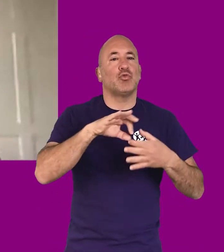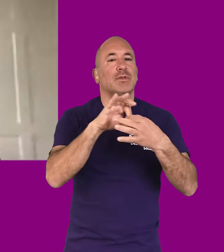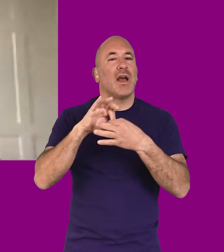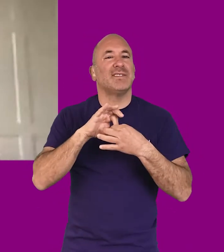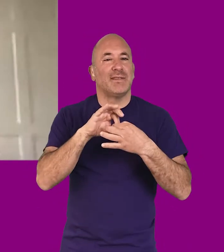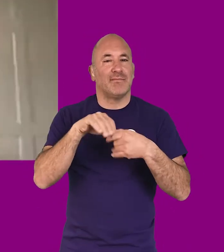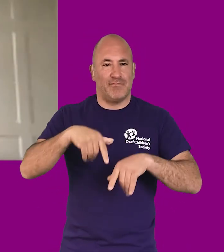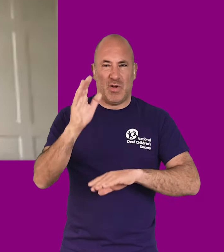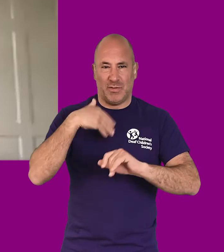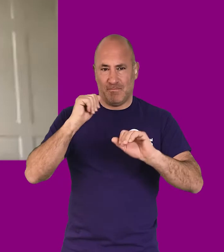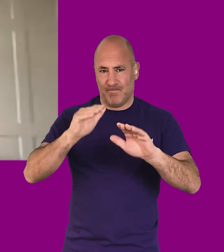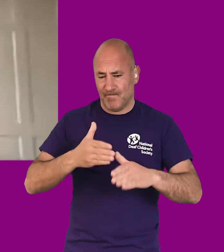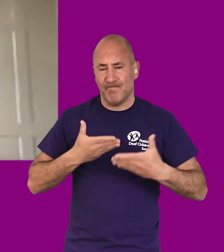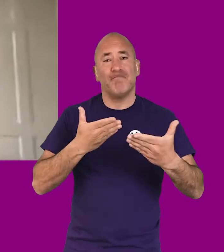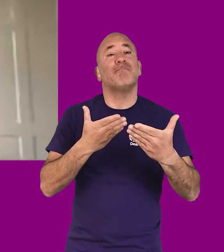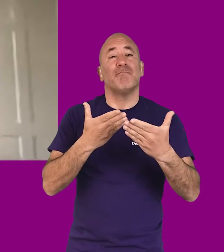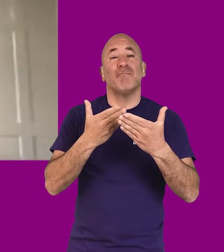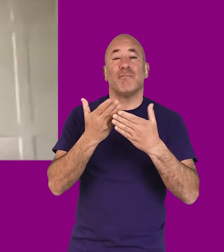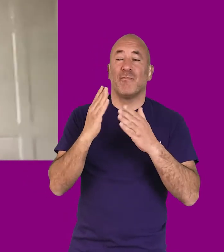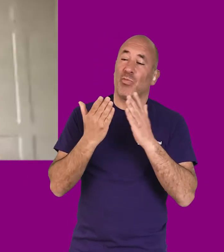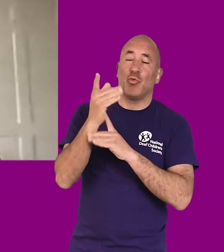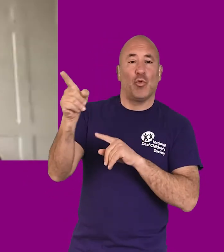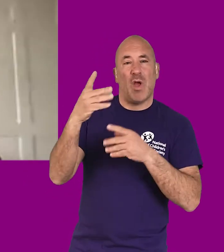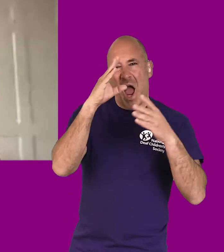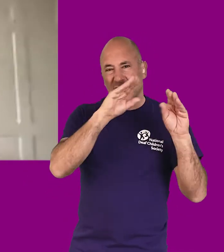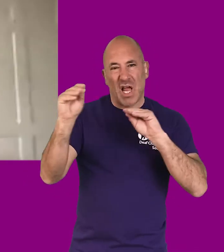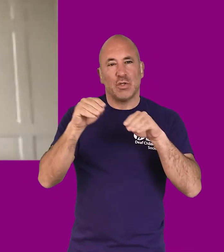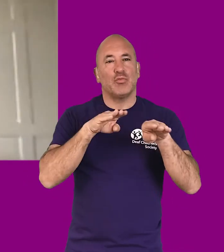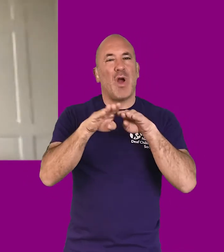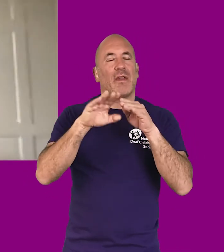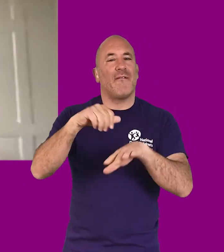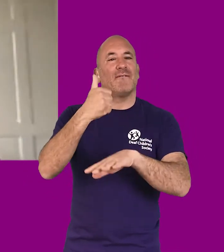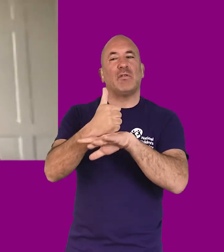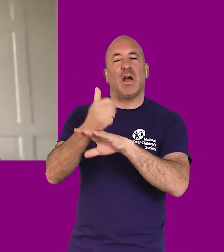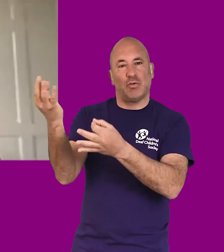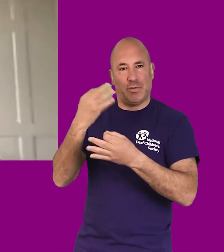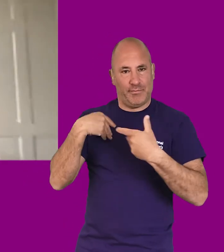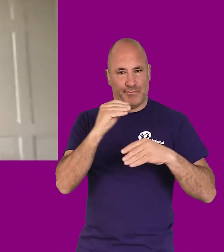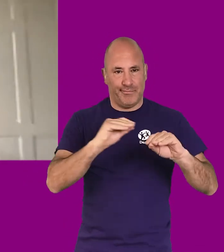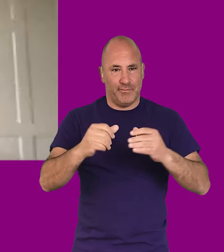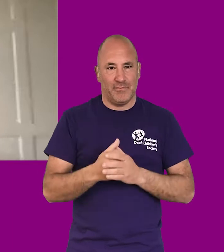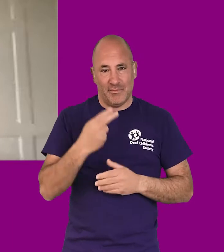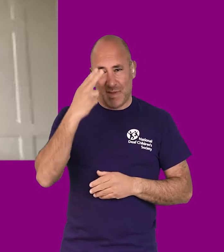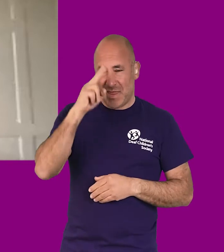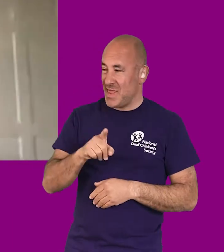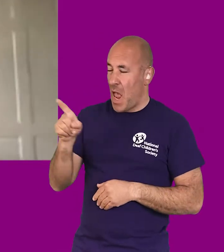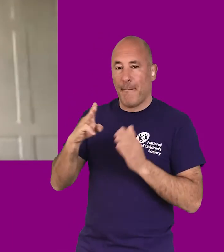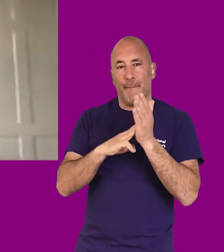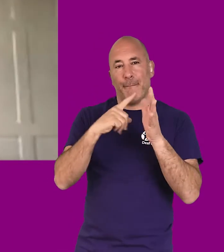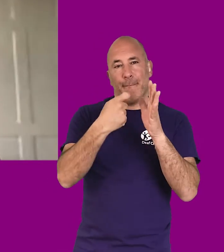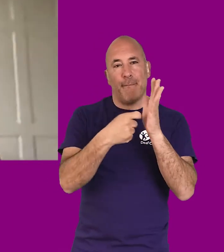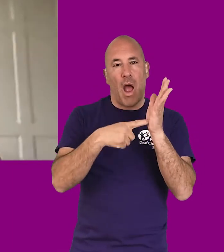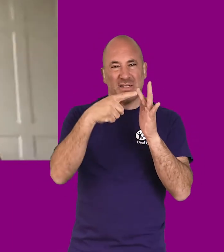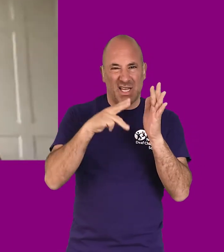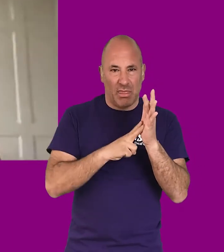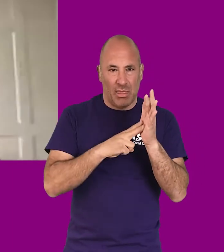Children's Society providing this presentation on behalf of the Education and Training Foundation. My name